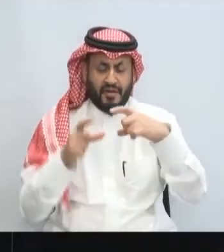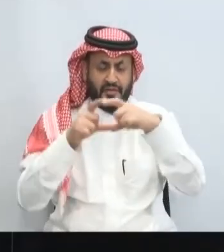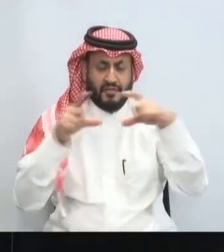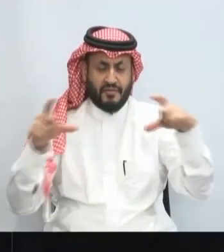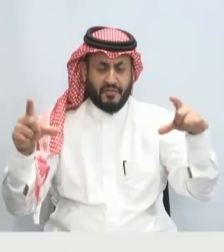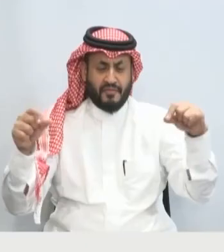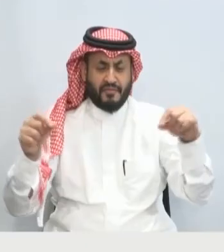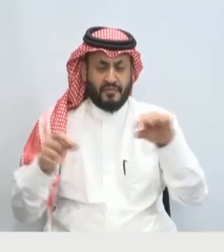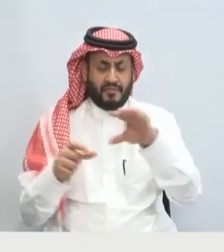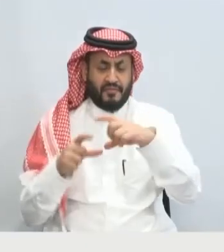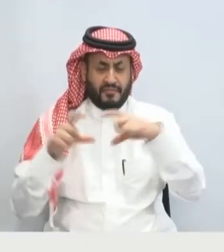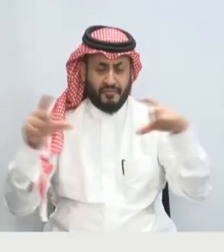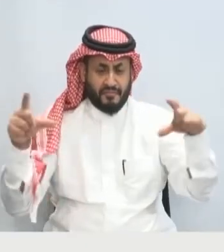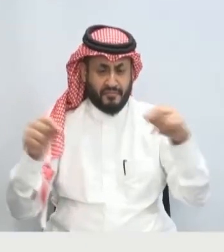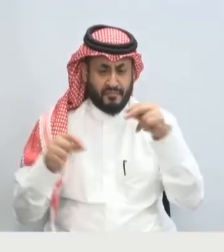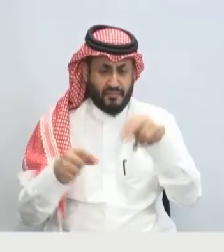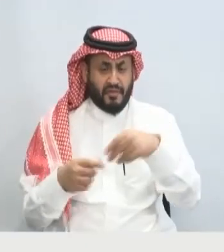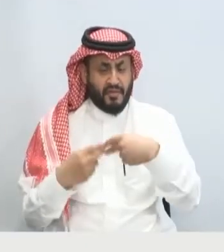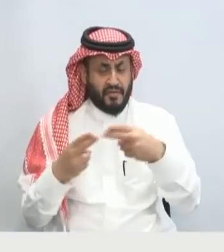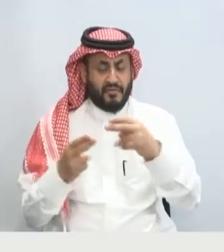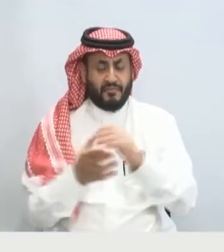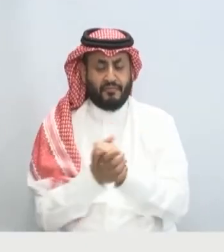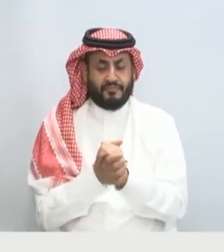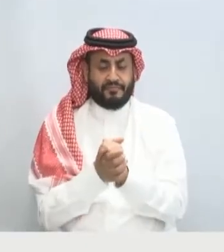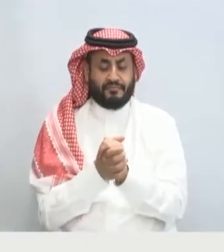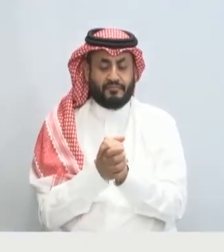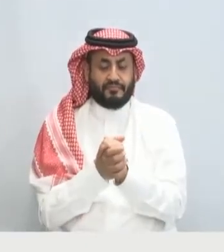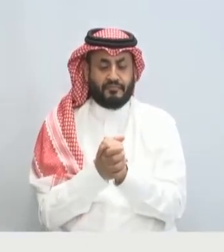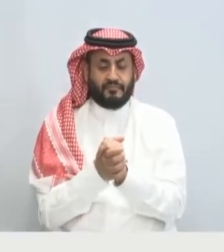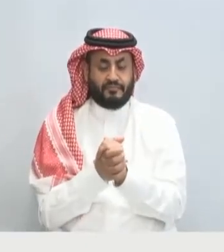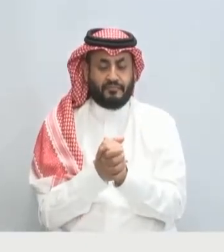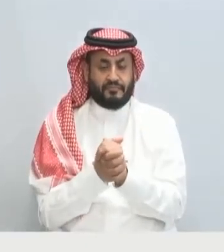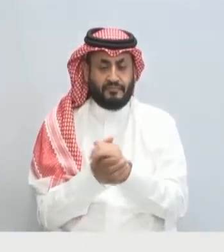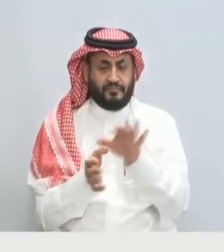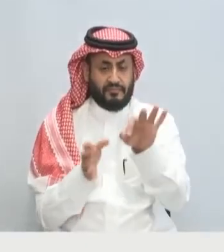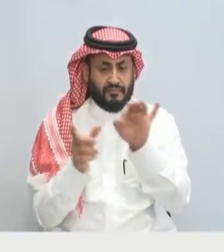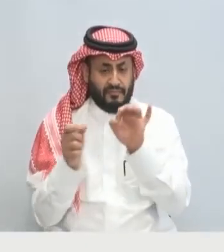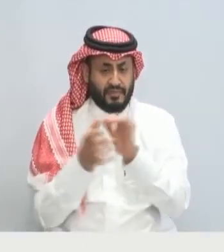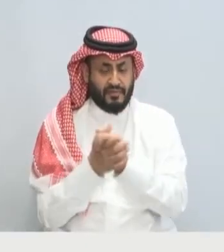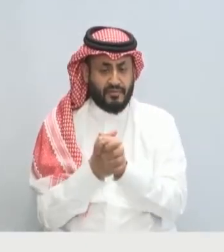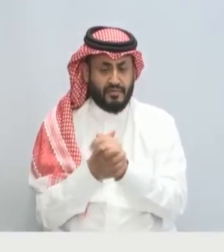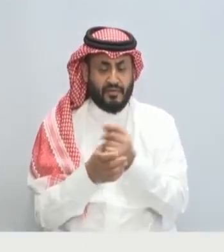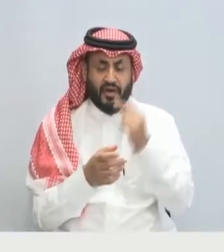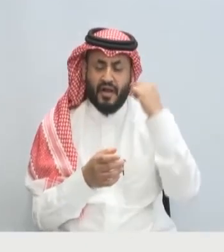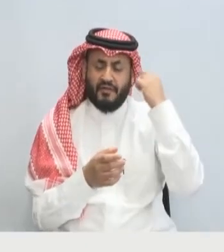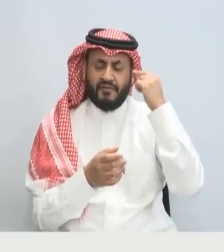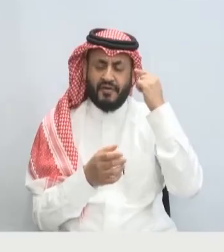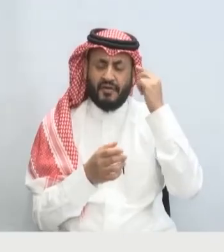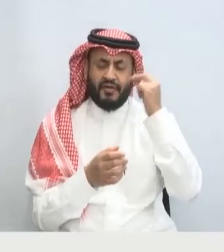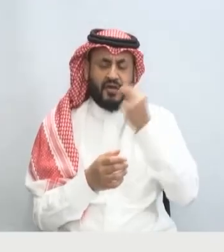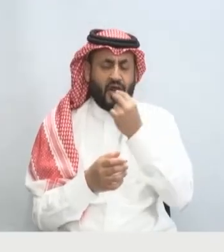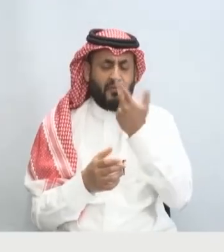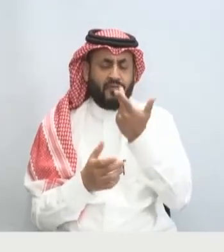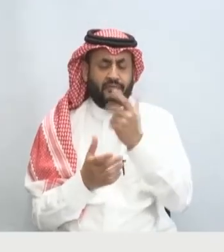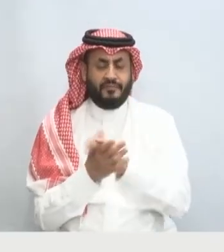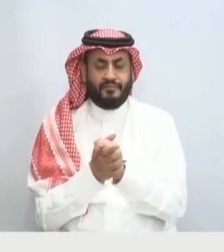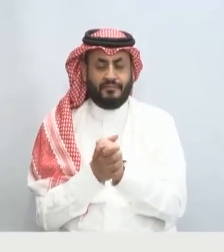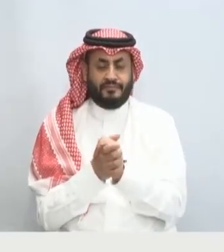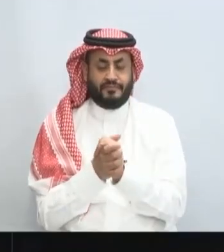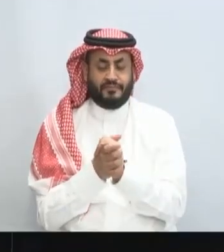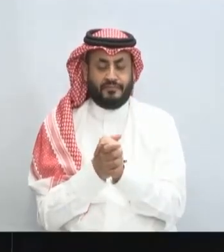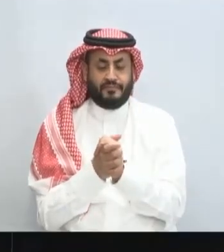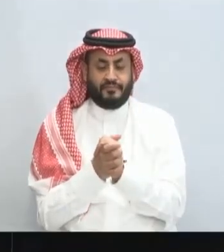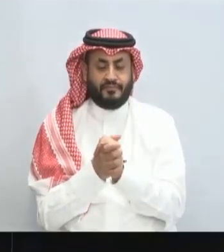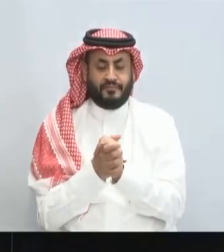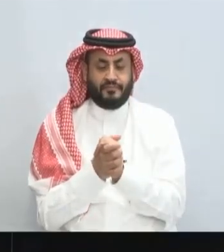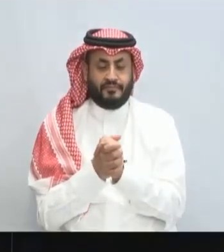these words that we have here. And when he uses the word, you can guess, you can tell him what his answer